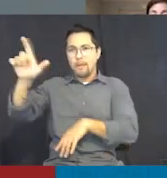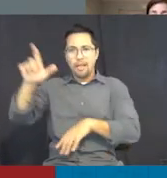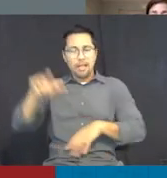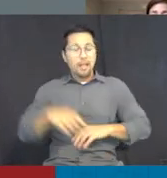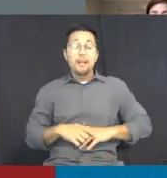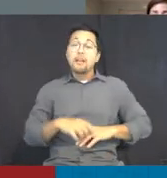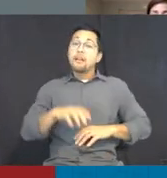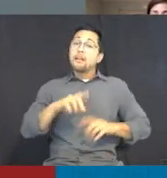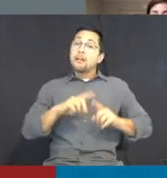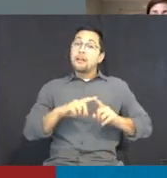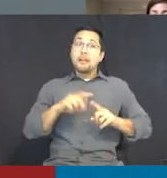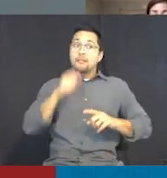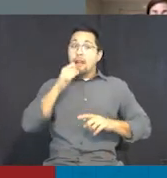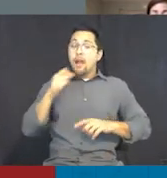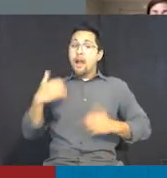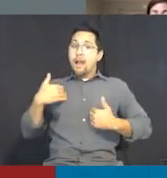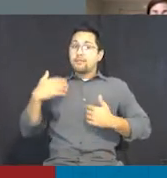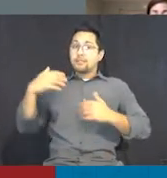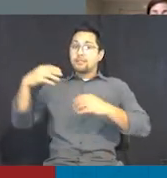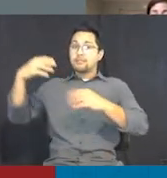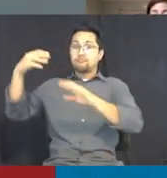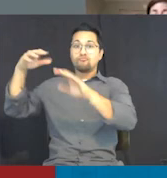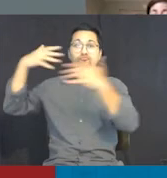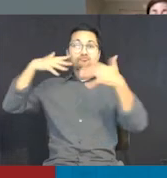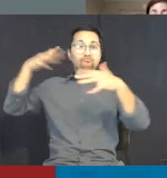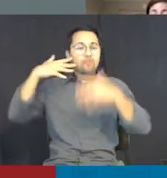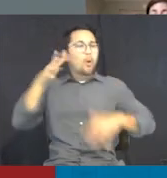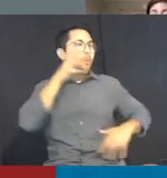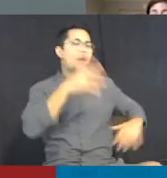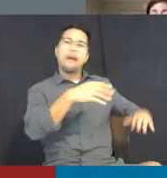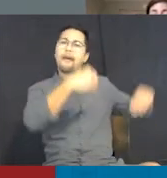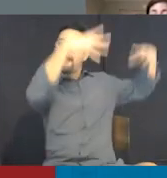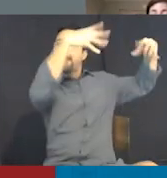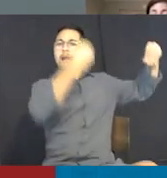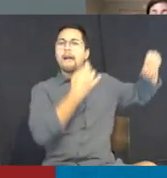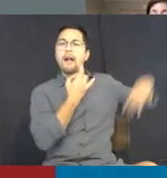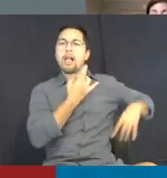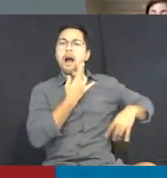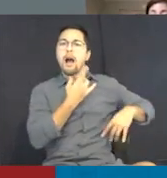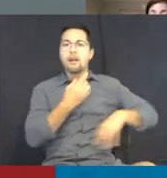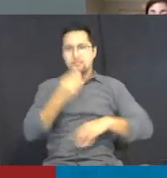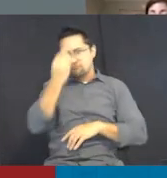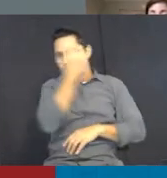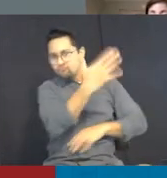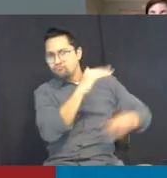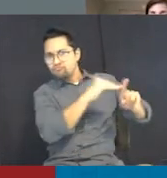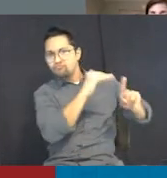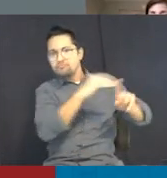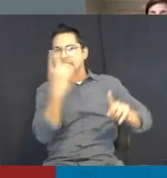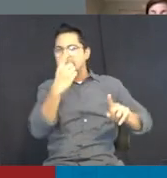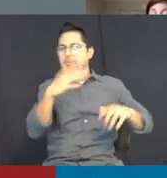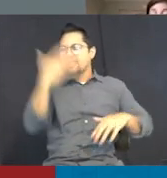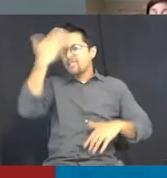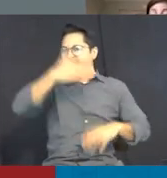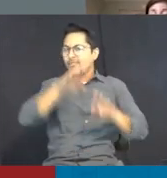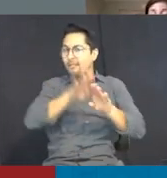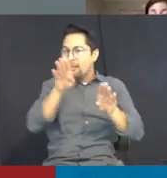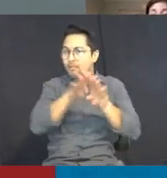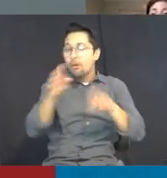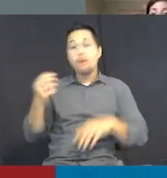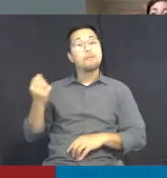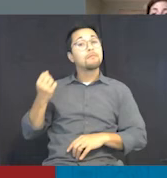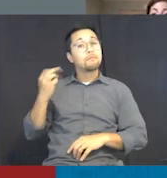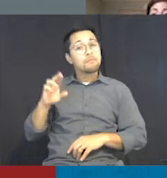somebody's transitioning to living on their own for the first time, and there's some concern that when they leave for work, they'll forget to lock their front